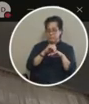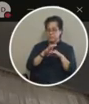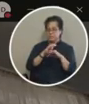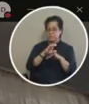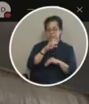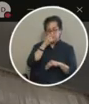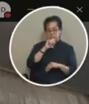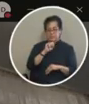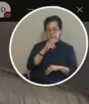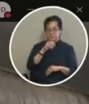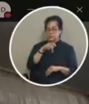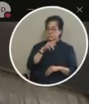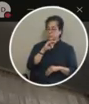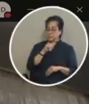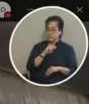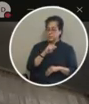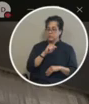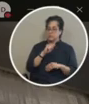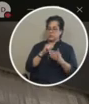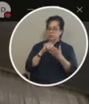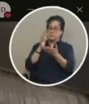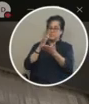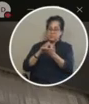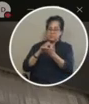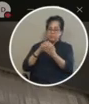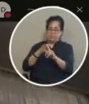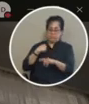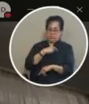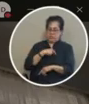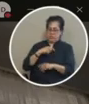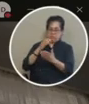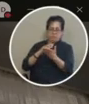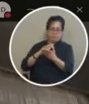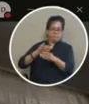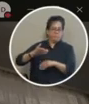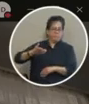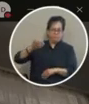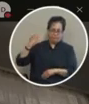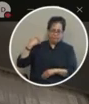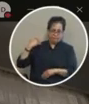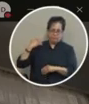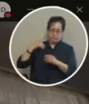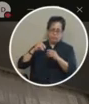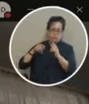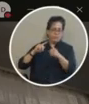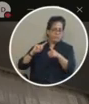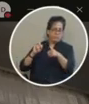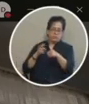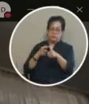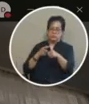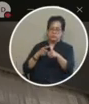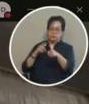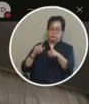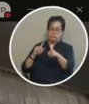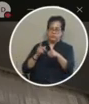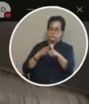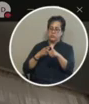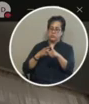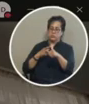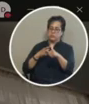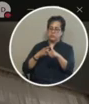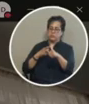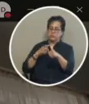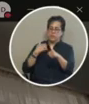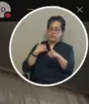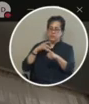the shipments that were stopped from China months back when they first, had